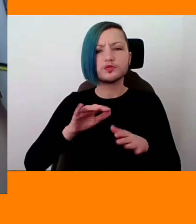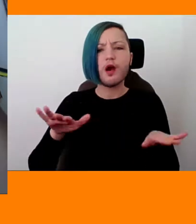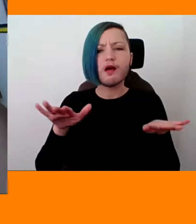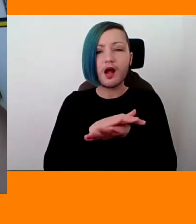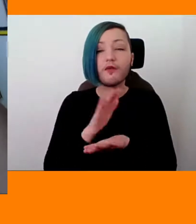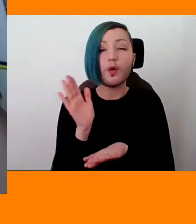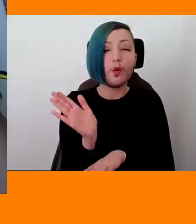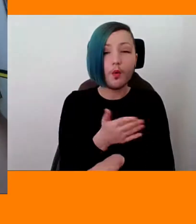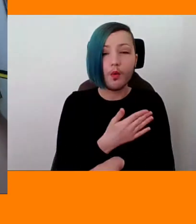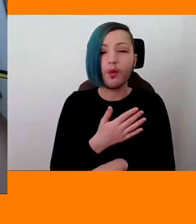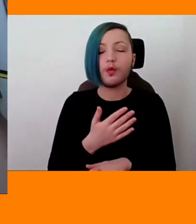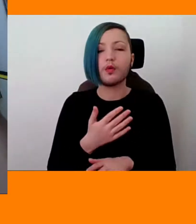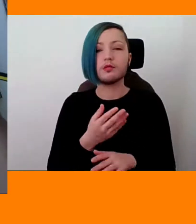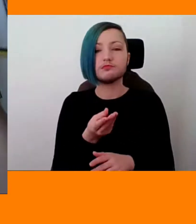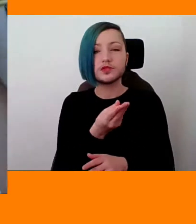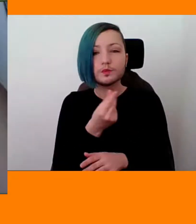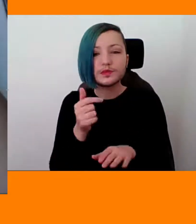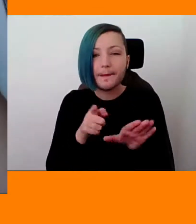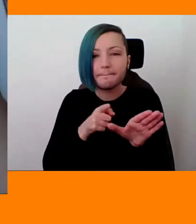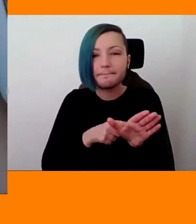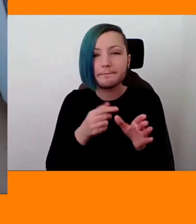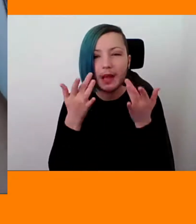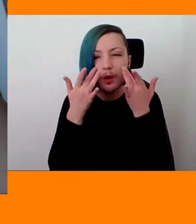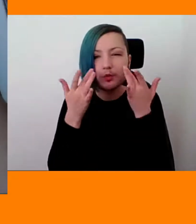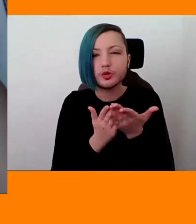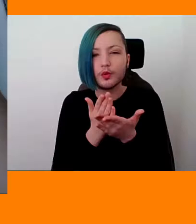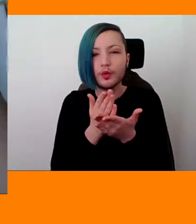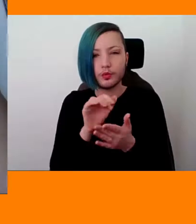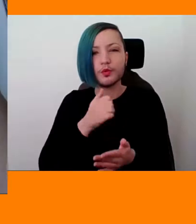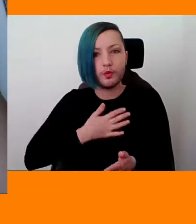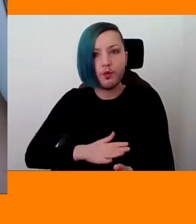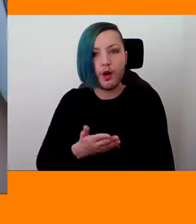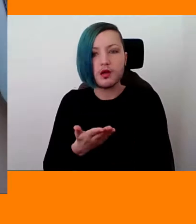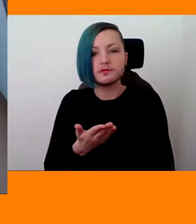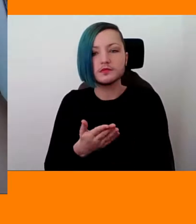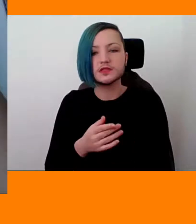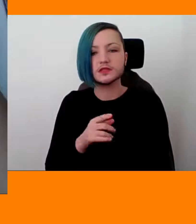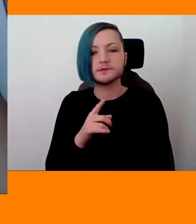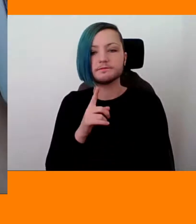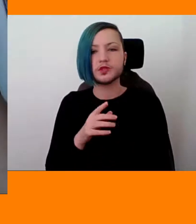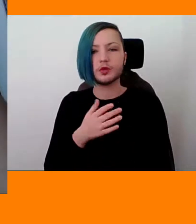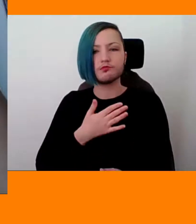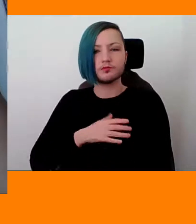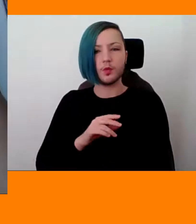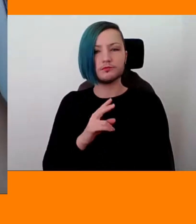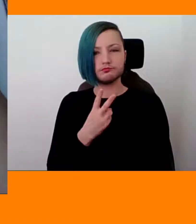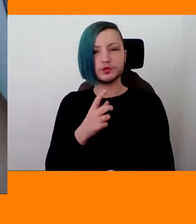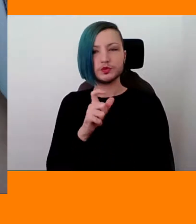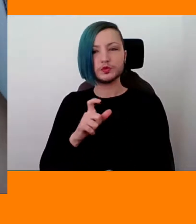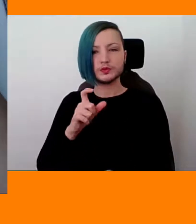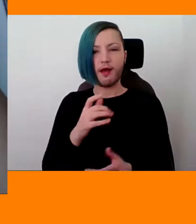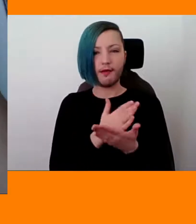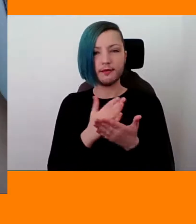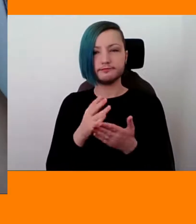You want to leave a little bit of that yellow showing through. This will just give it a bit of a two-tone.